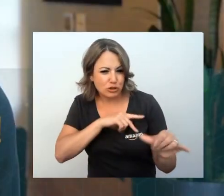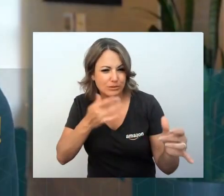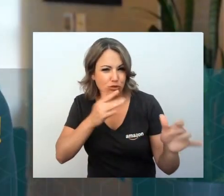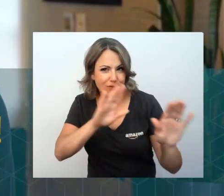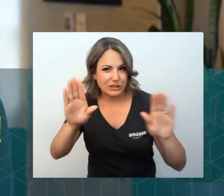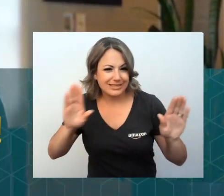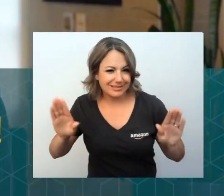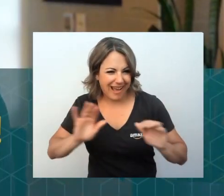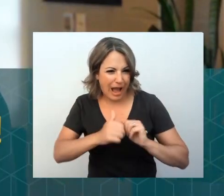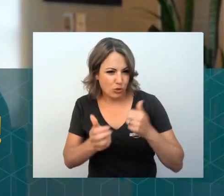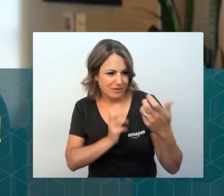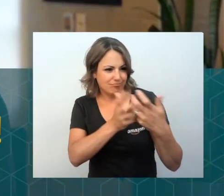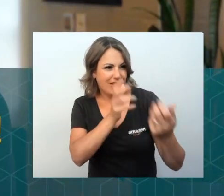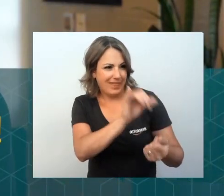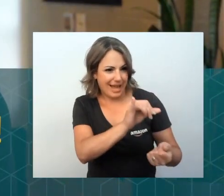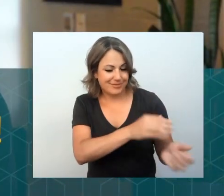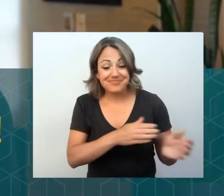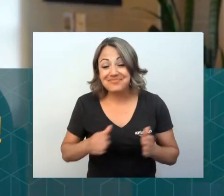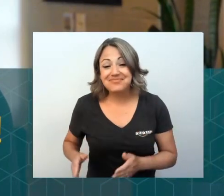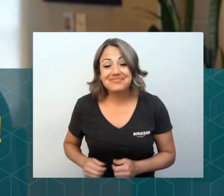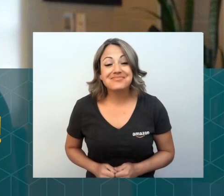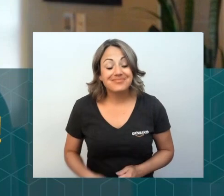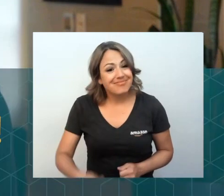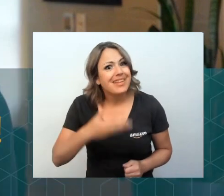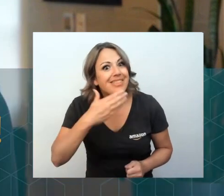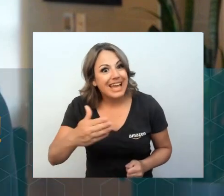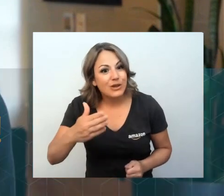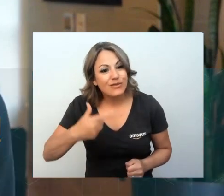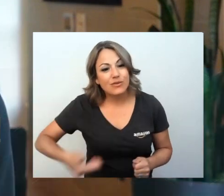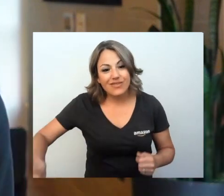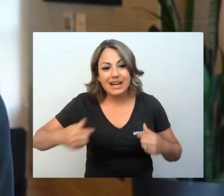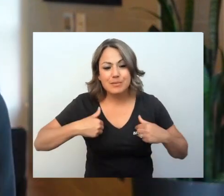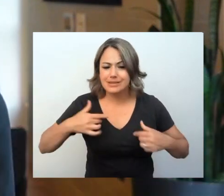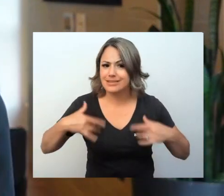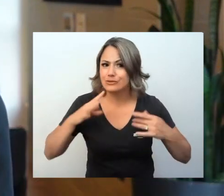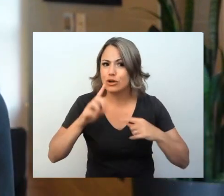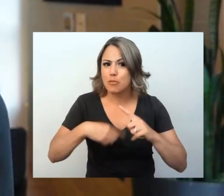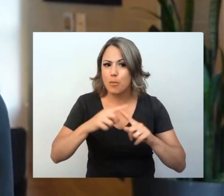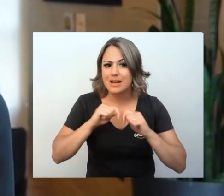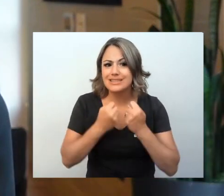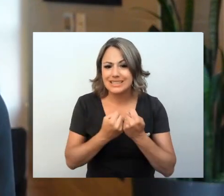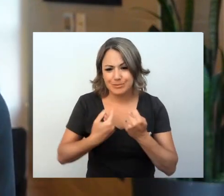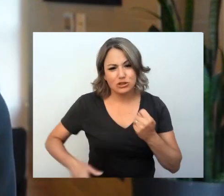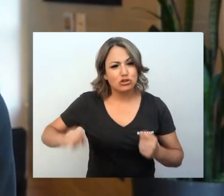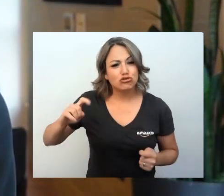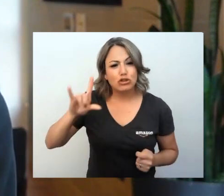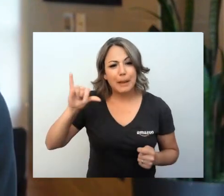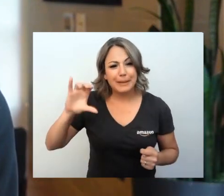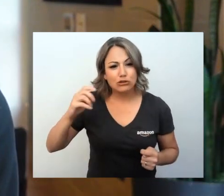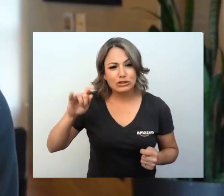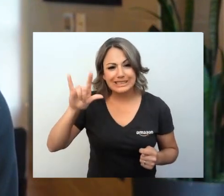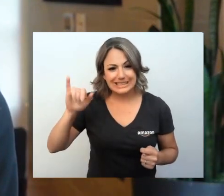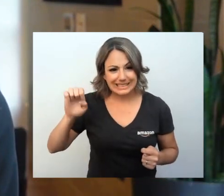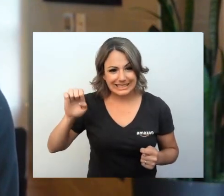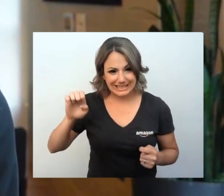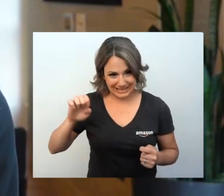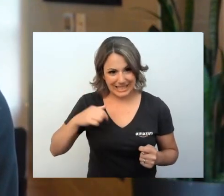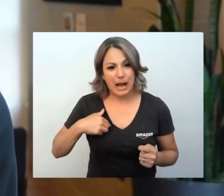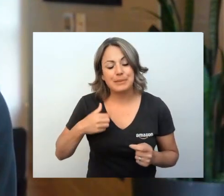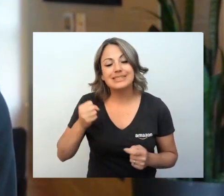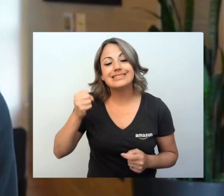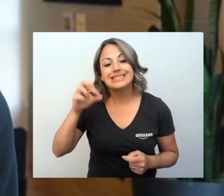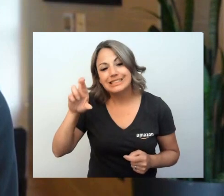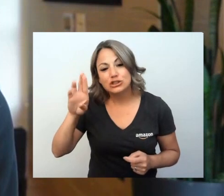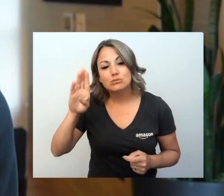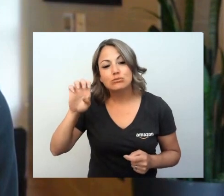much for having me. I'm really happy to talk about my team and my role today. My name is Shelby Christie, as you mentioned, and I'm a Senior Brand Activations